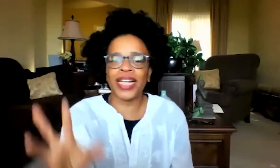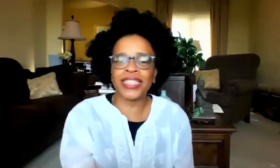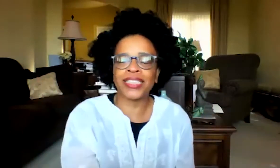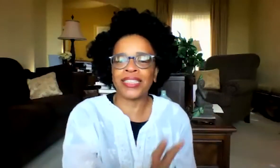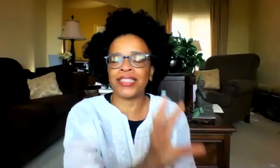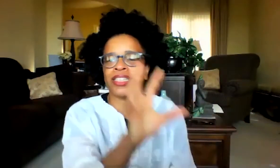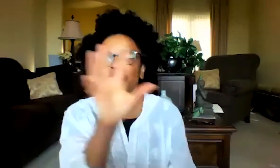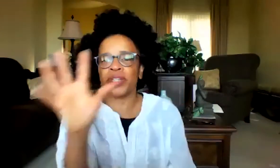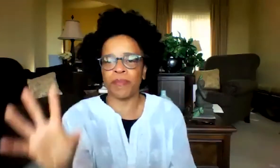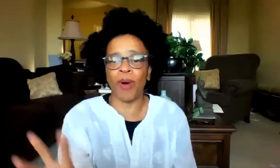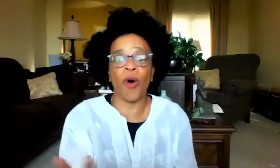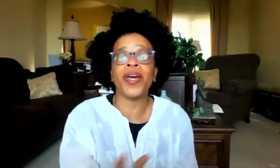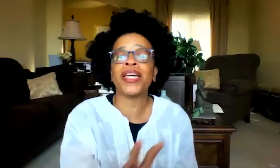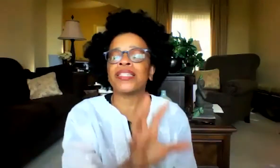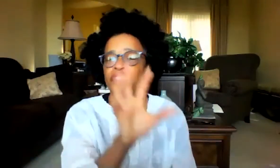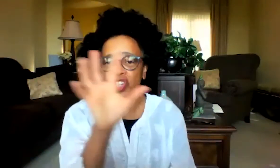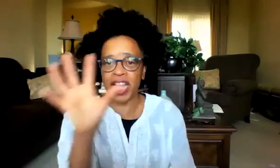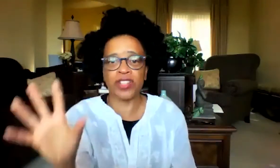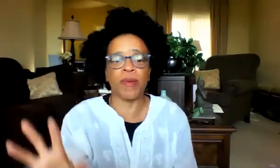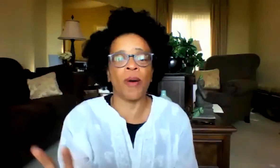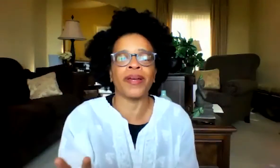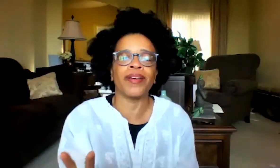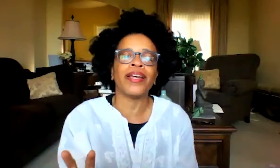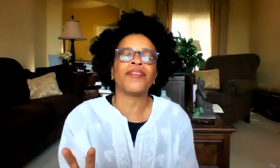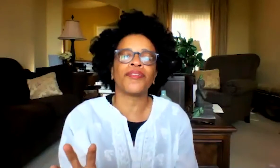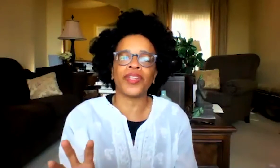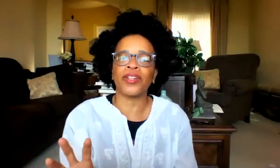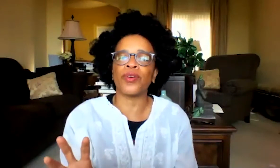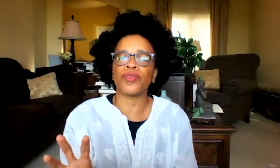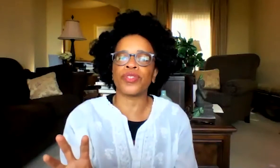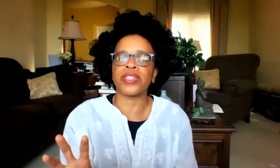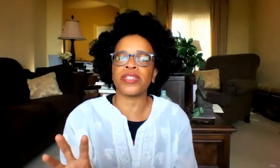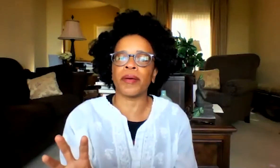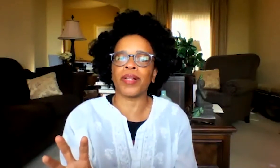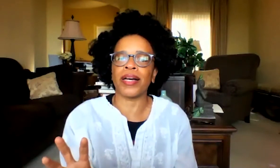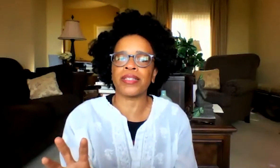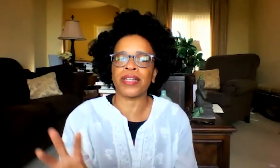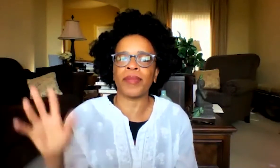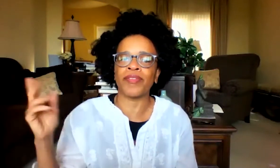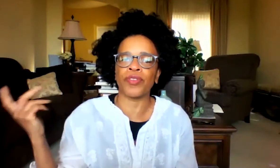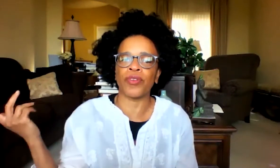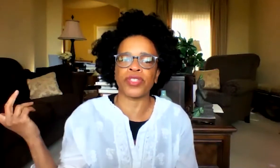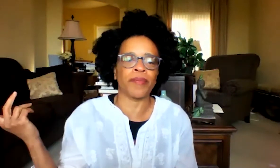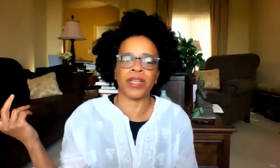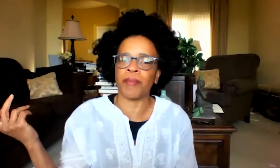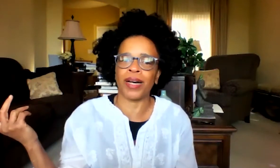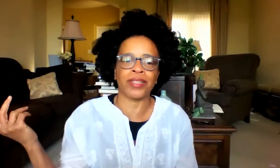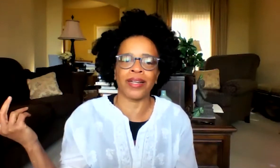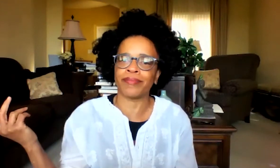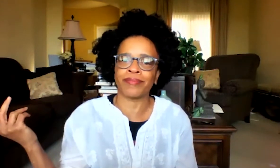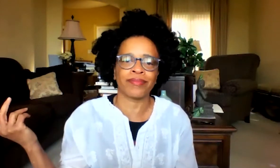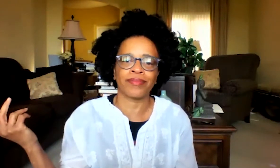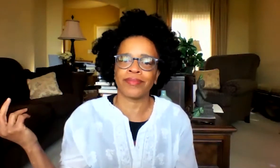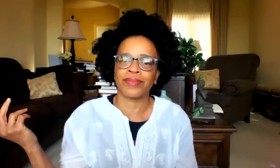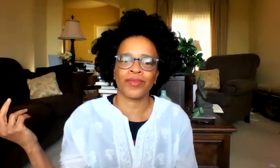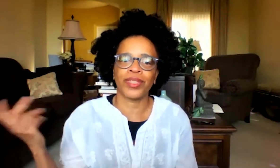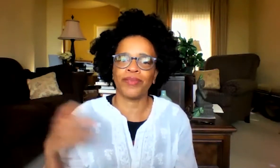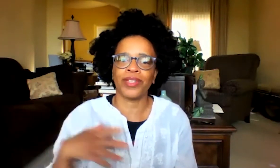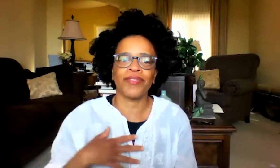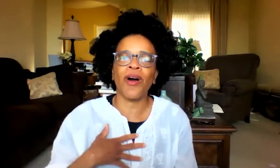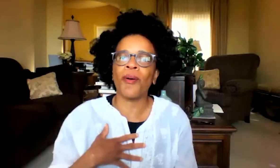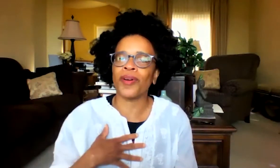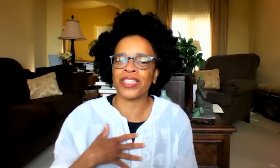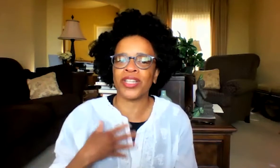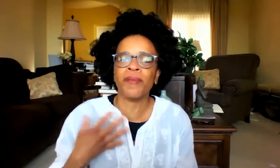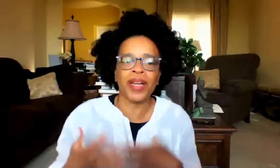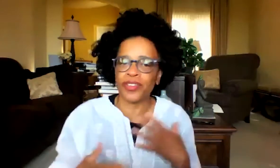the transition moment, the change moment feels destabilizing. How many of you know something about that?